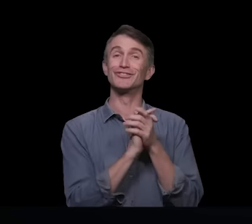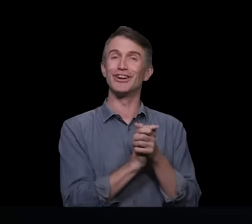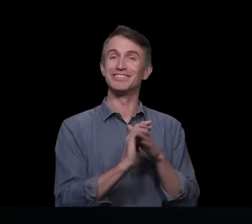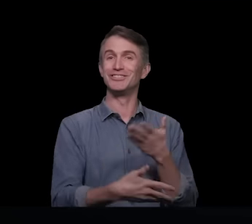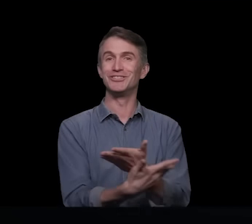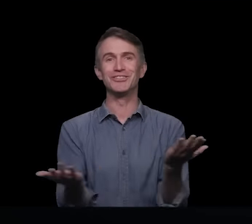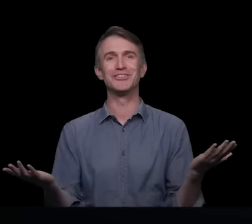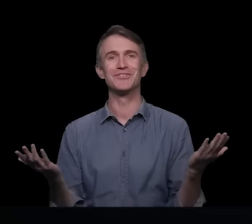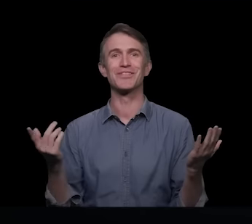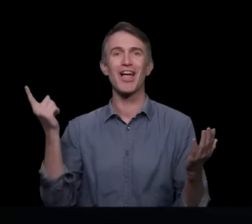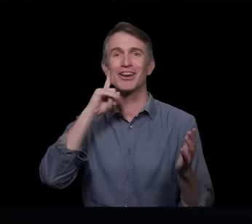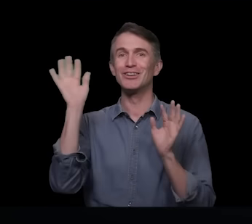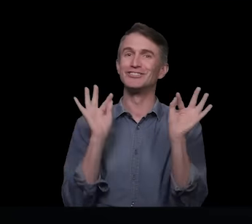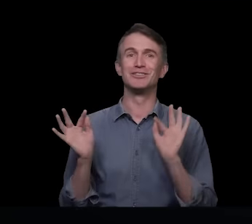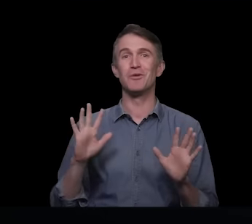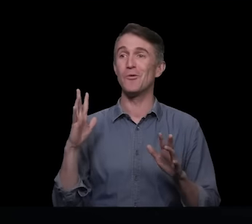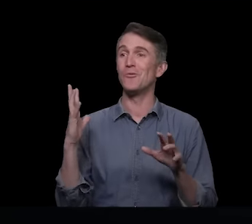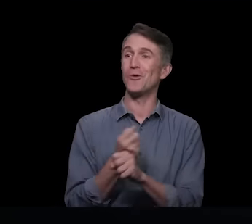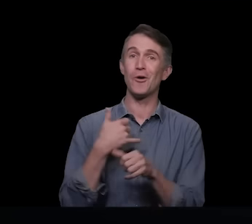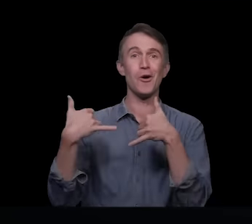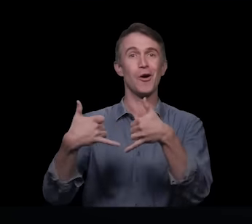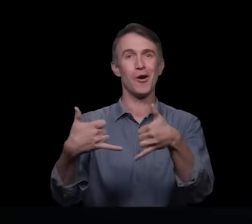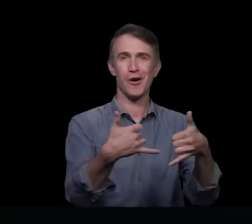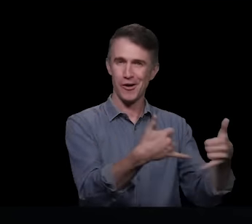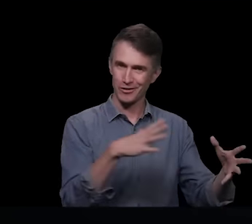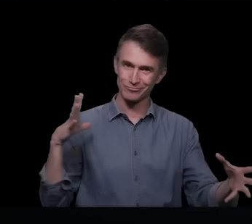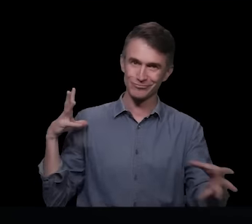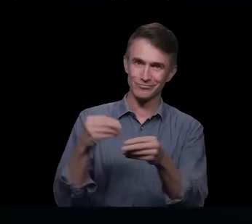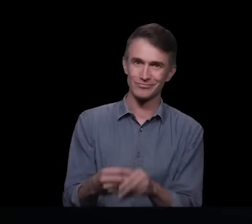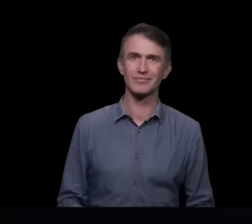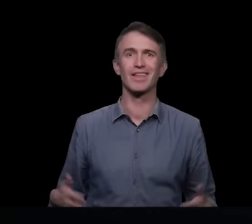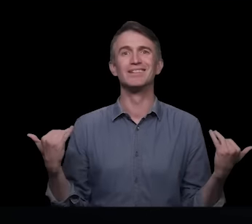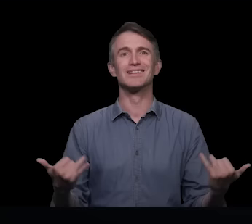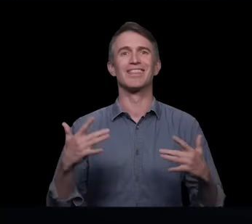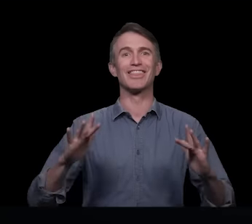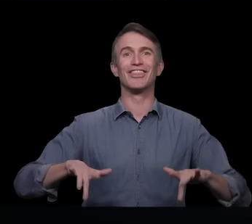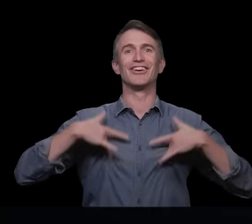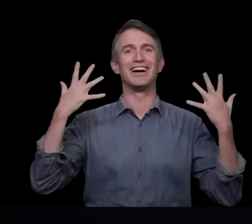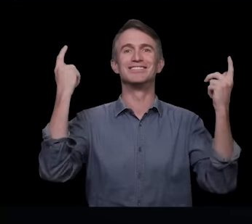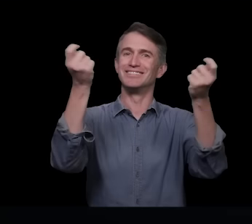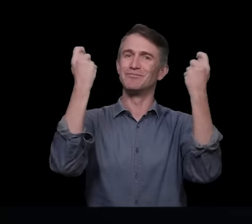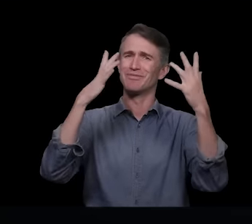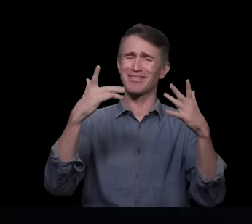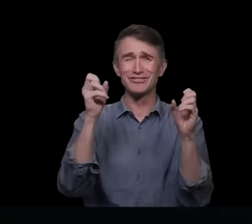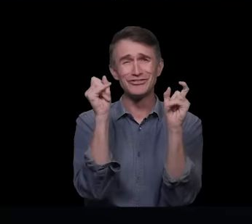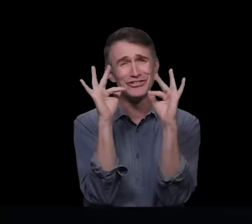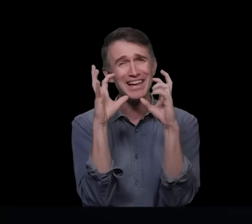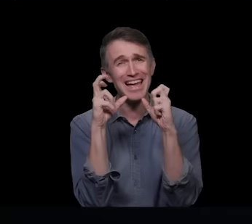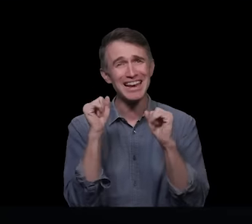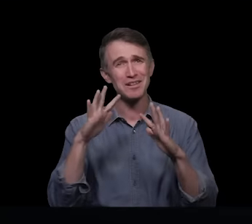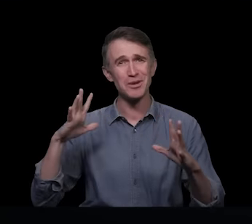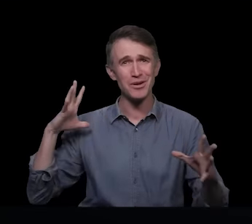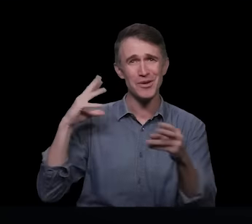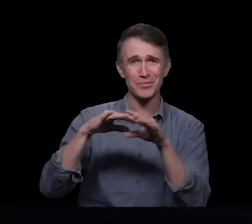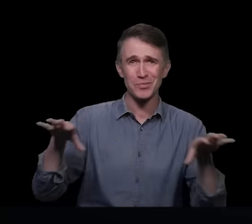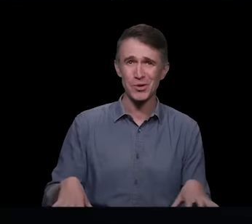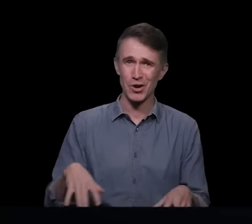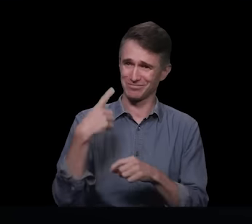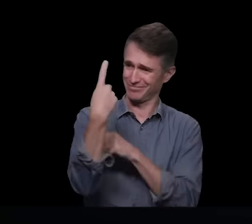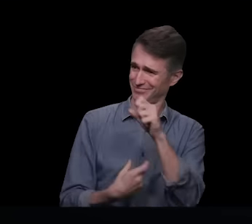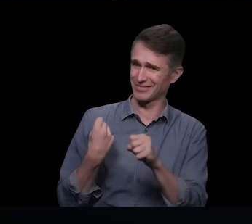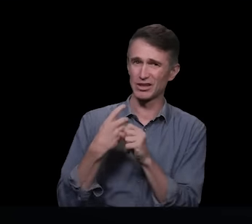Congratulations to all the Audio Description Award recipients. It is a thrill to celebrate the incredible work being done